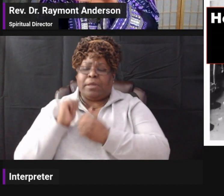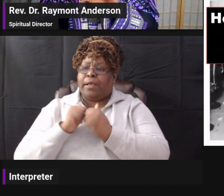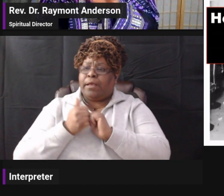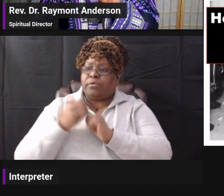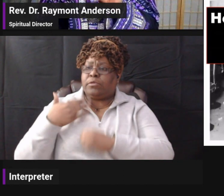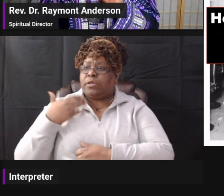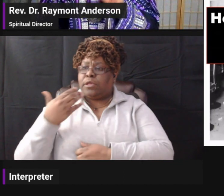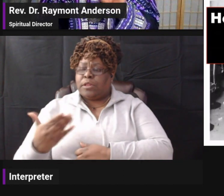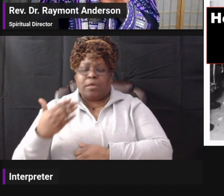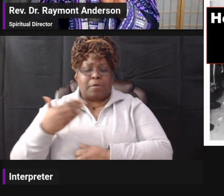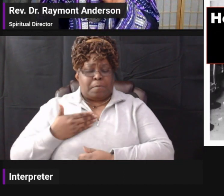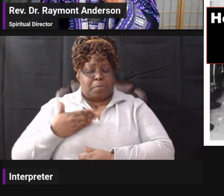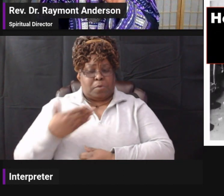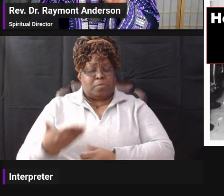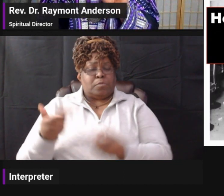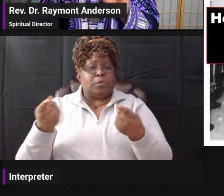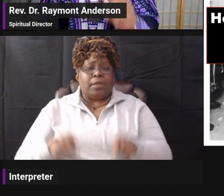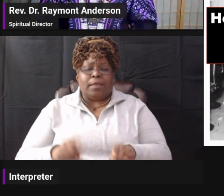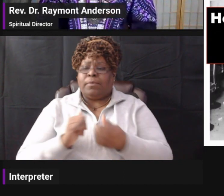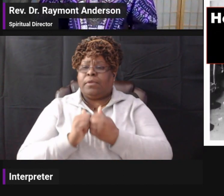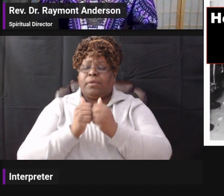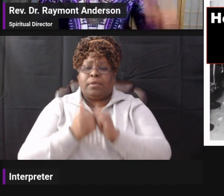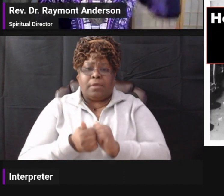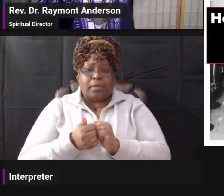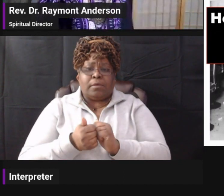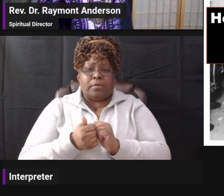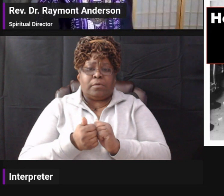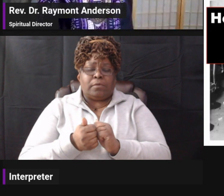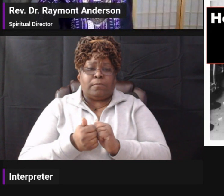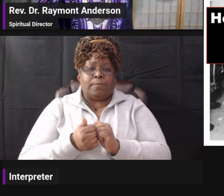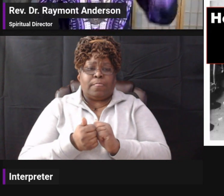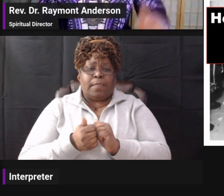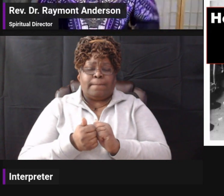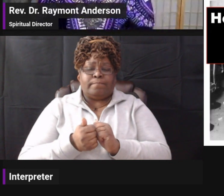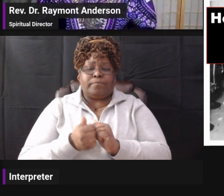that was experienced? How was it allowed? How was it permitted to occur?